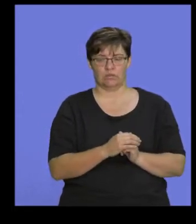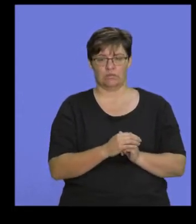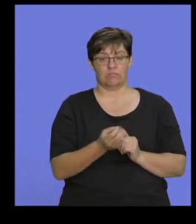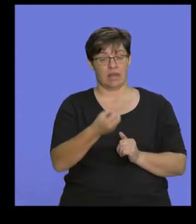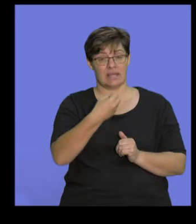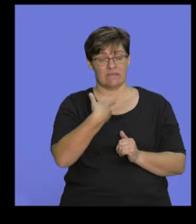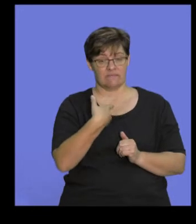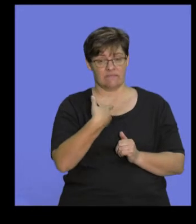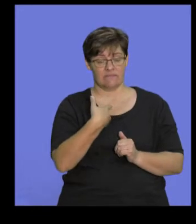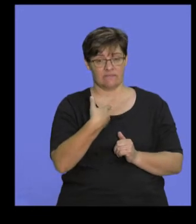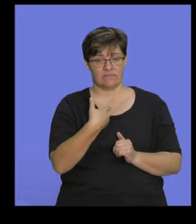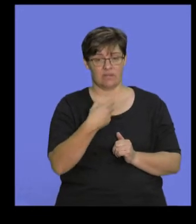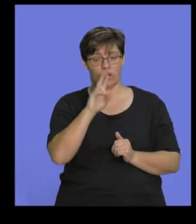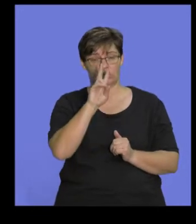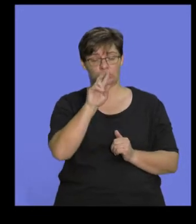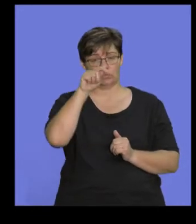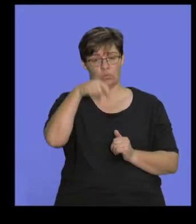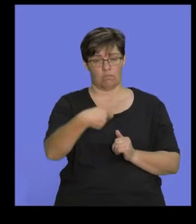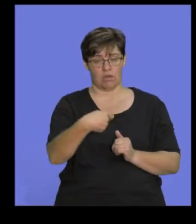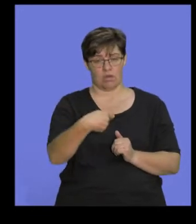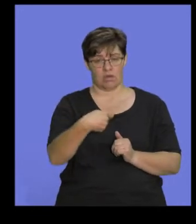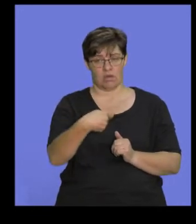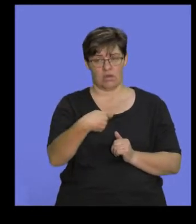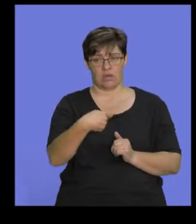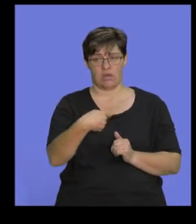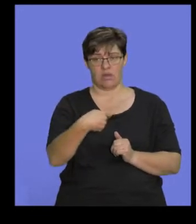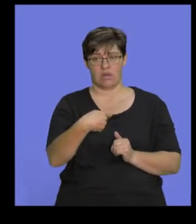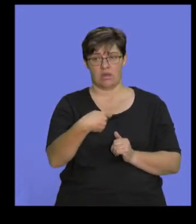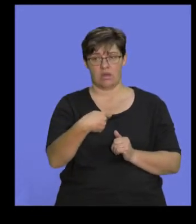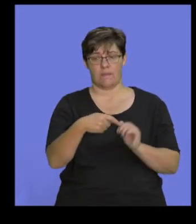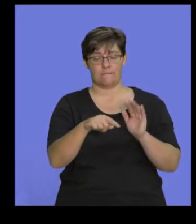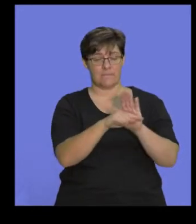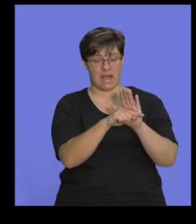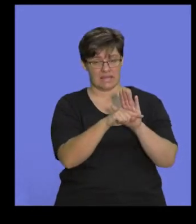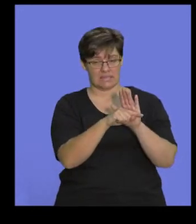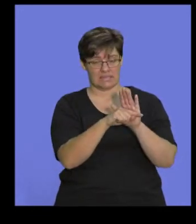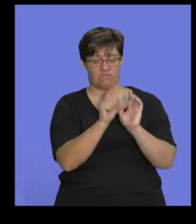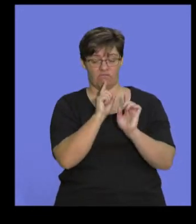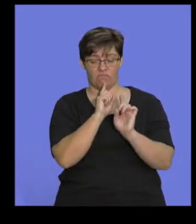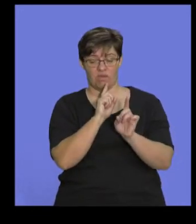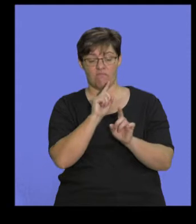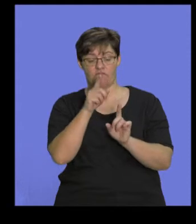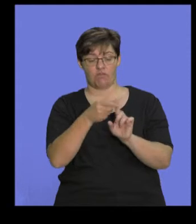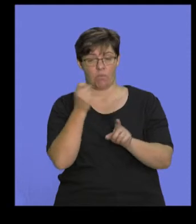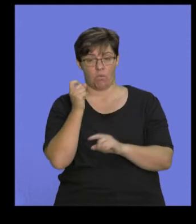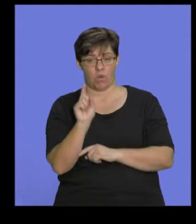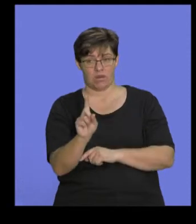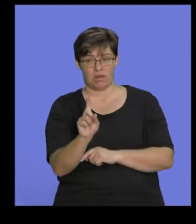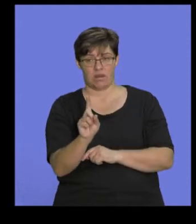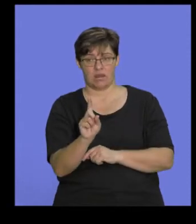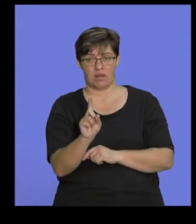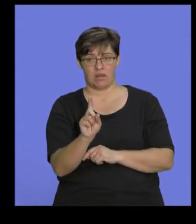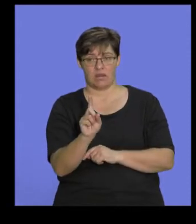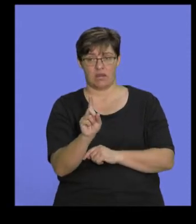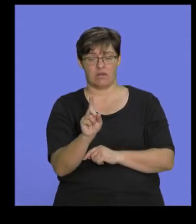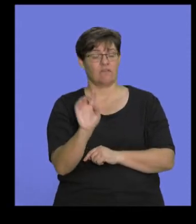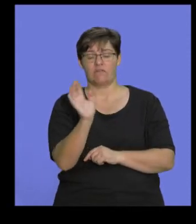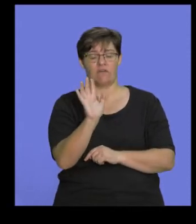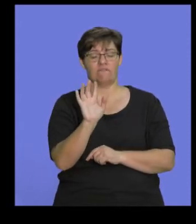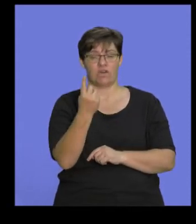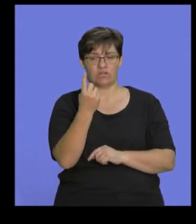that will give me 2 comma, and then if I minus this from 1, or firstly